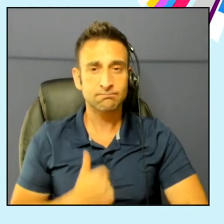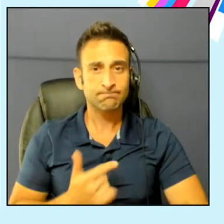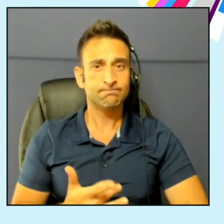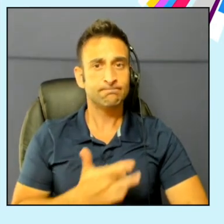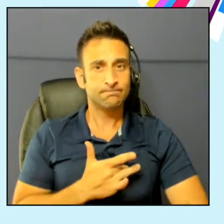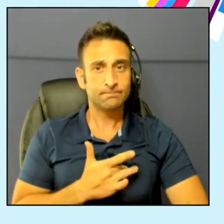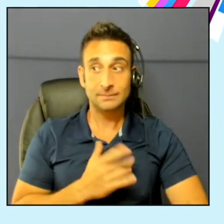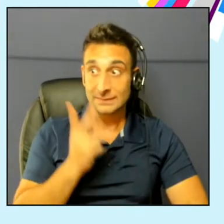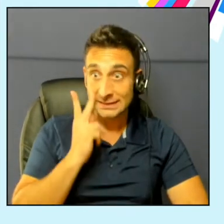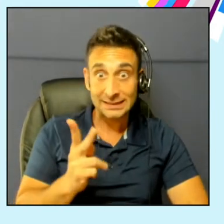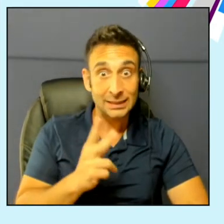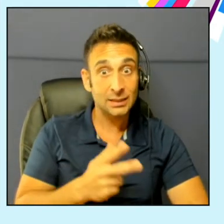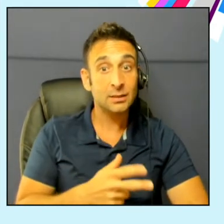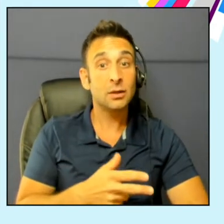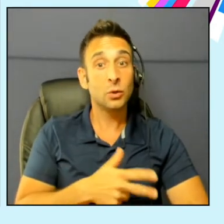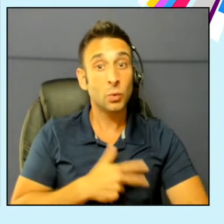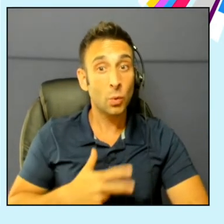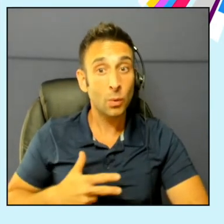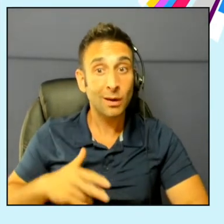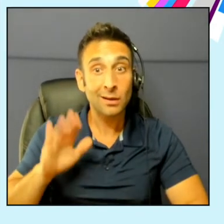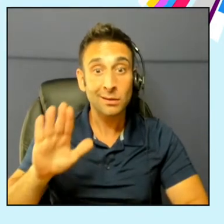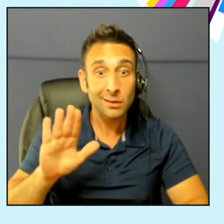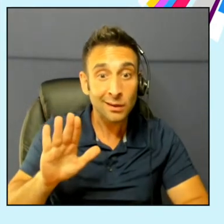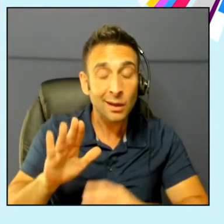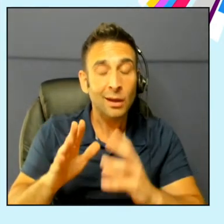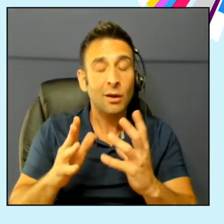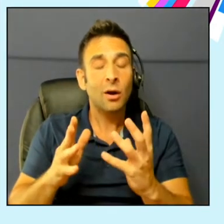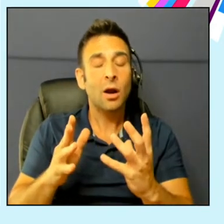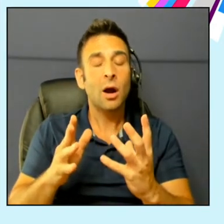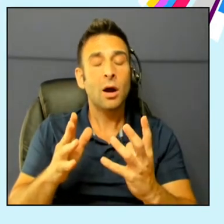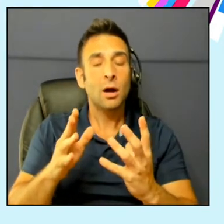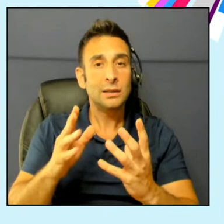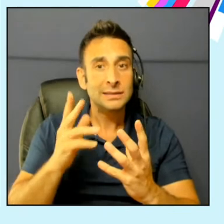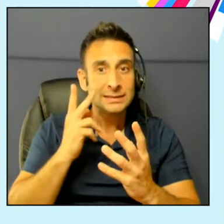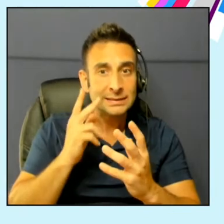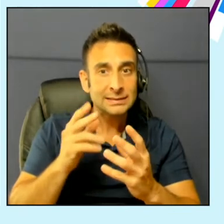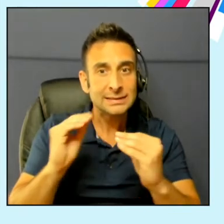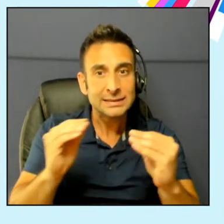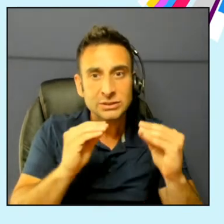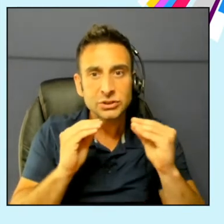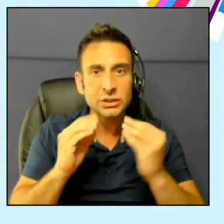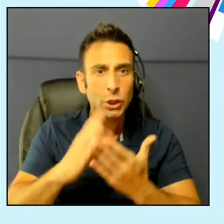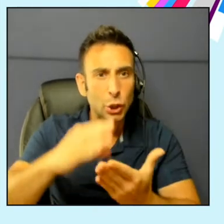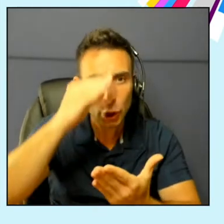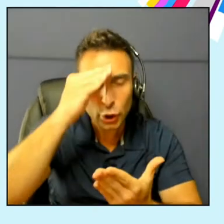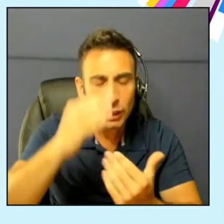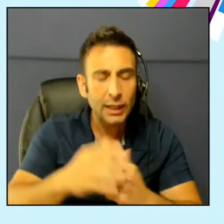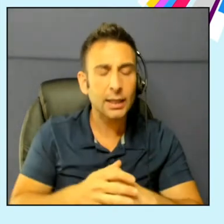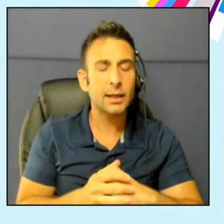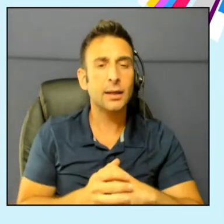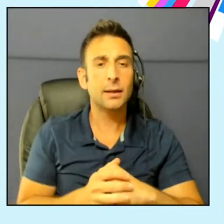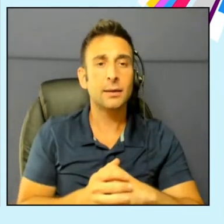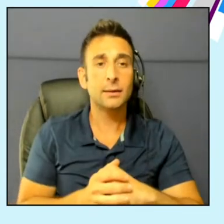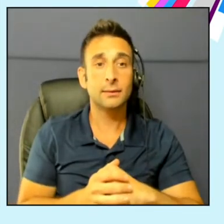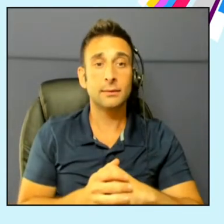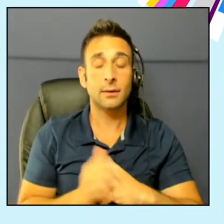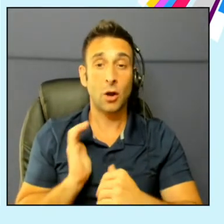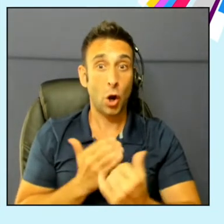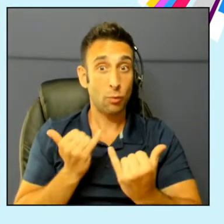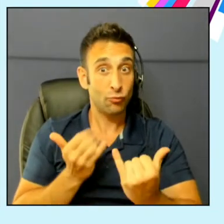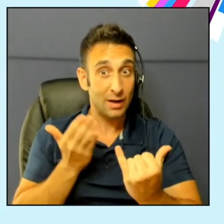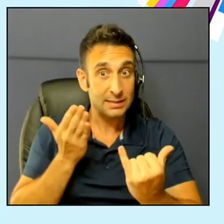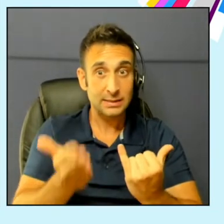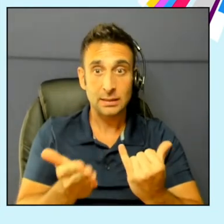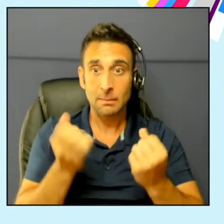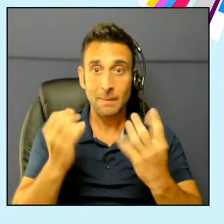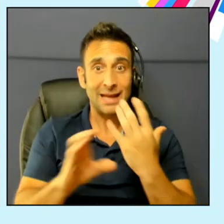Norway. We briefly touched on some of our European chapters today. Our presence in the region is vast. There are many chapters across